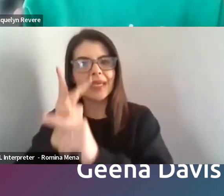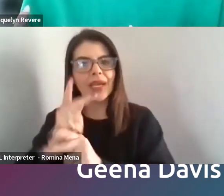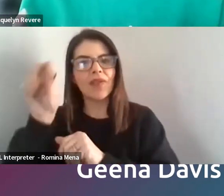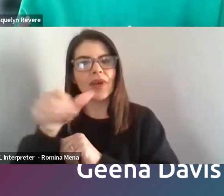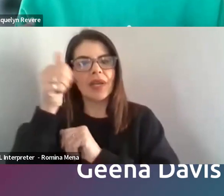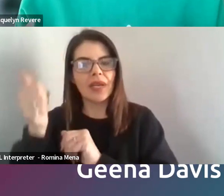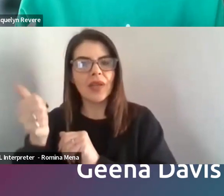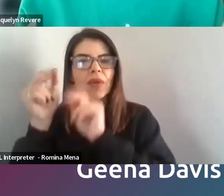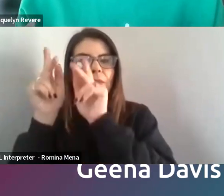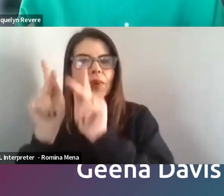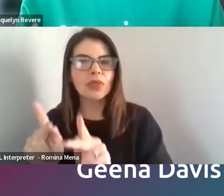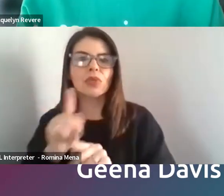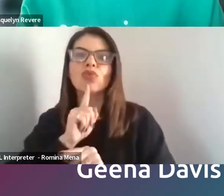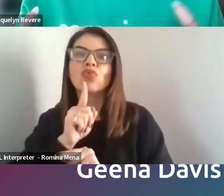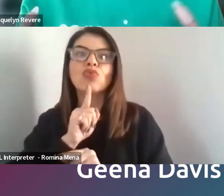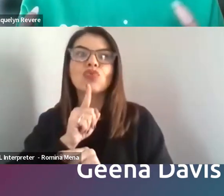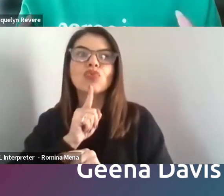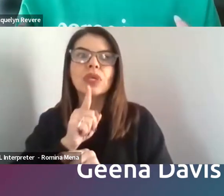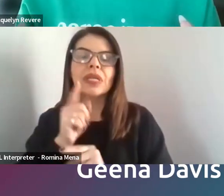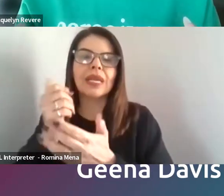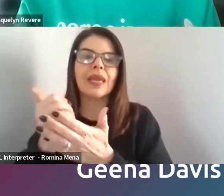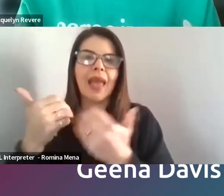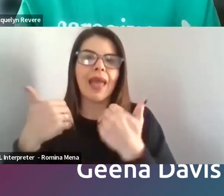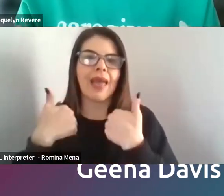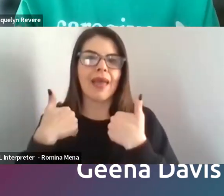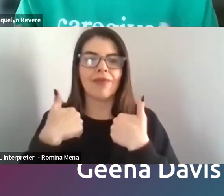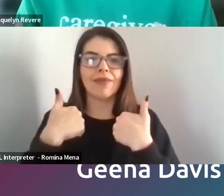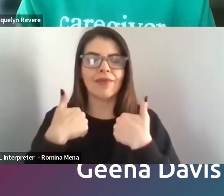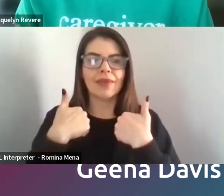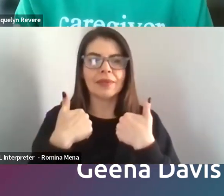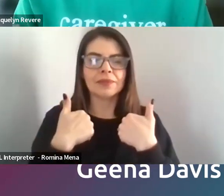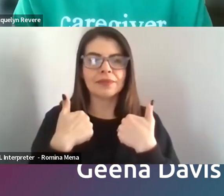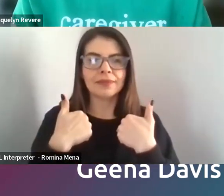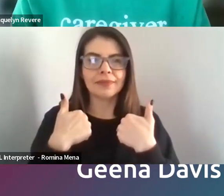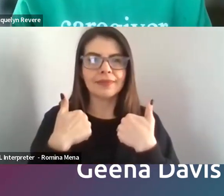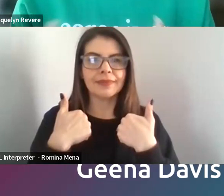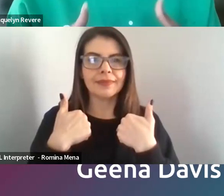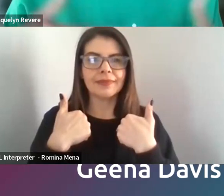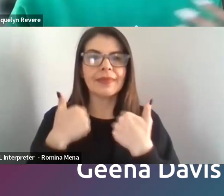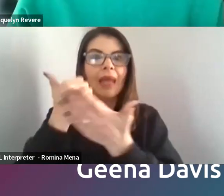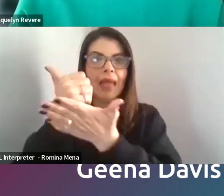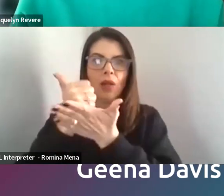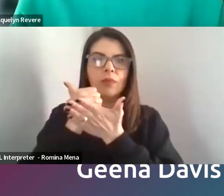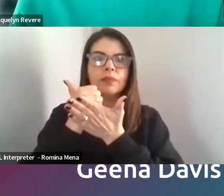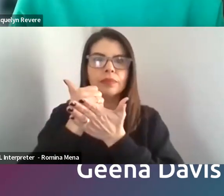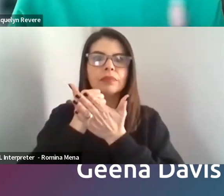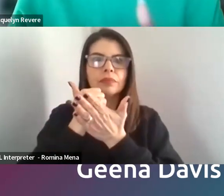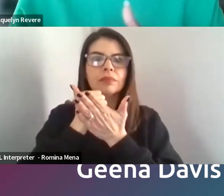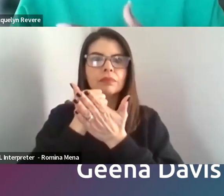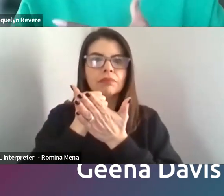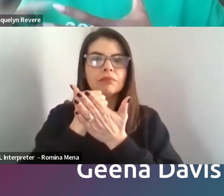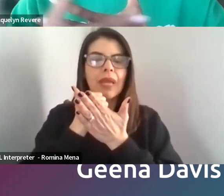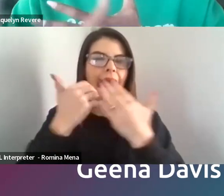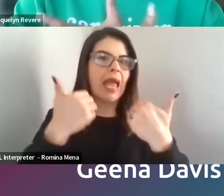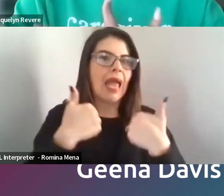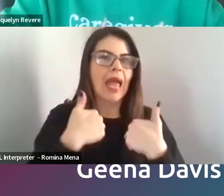would have helped. So have